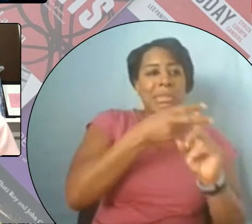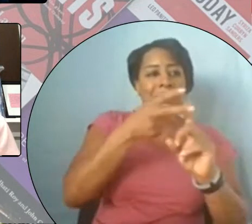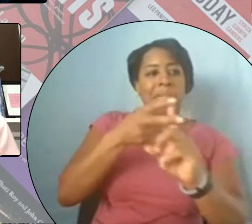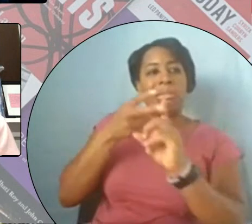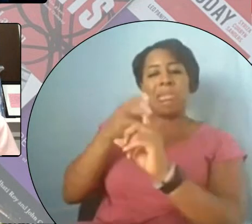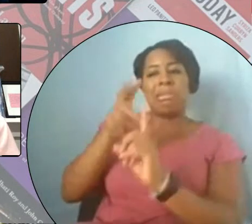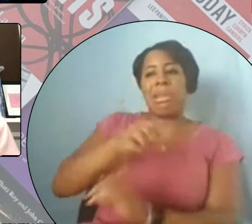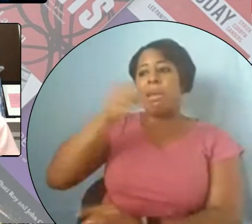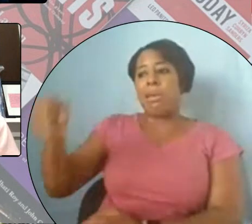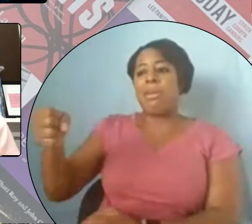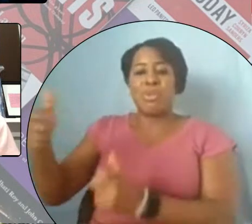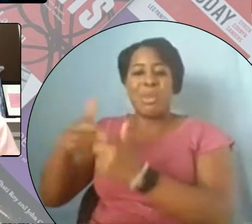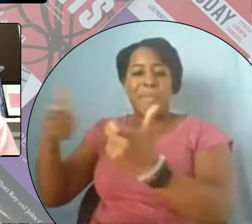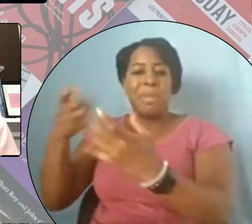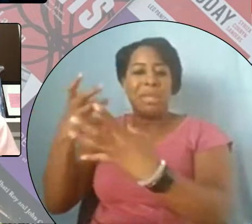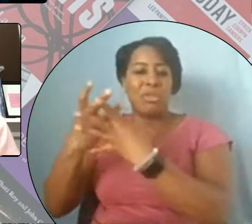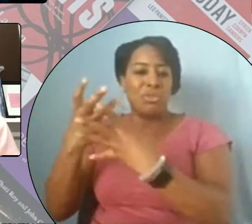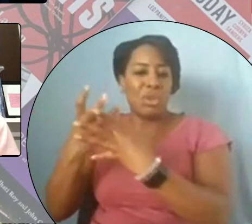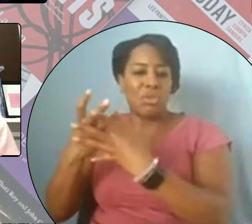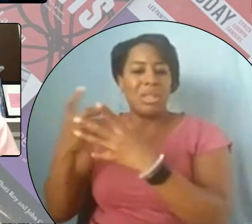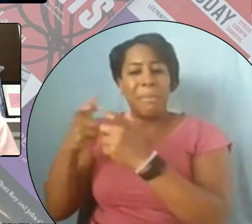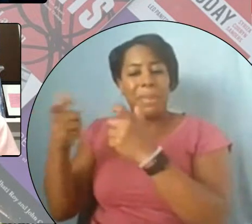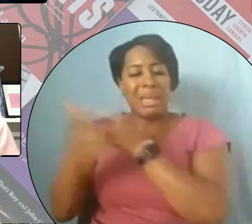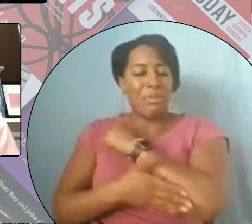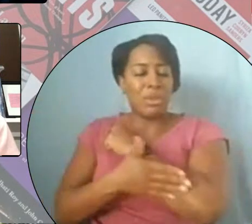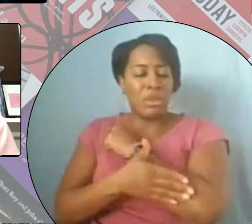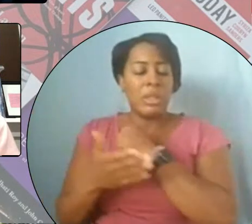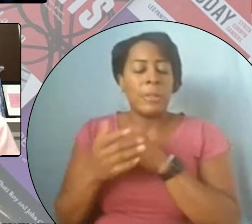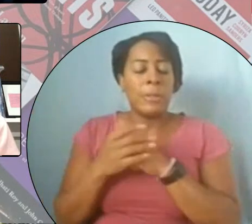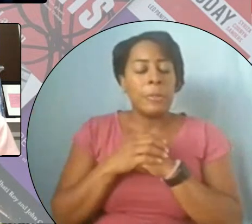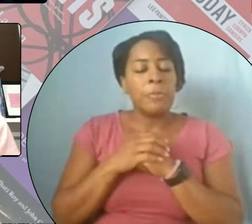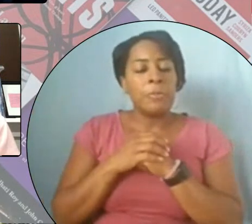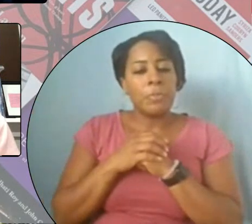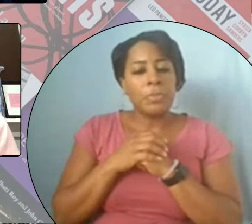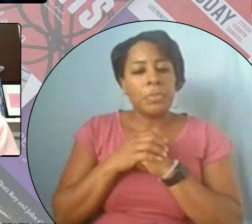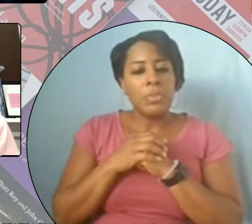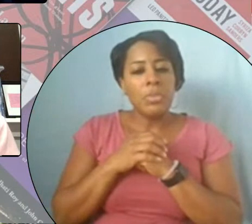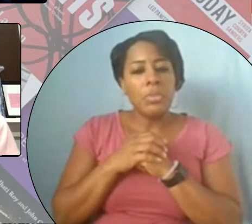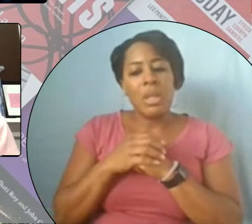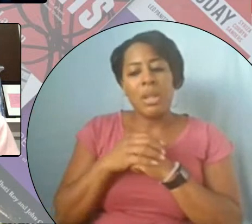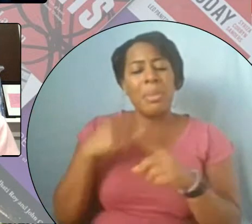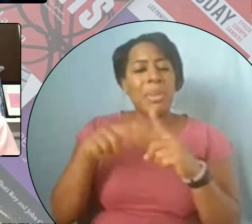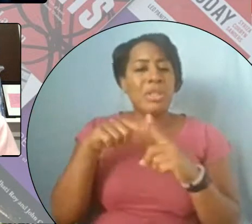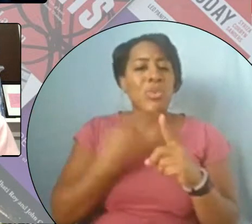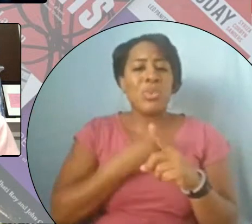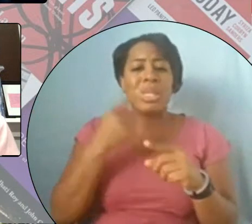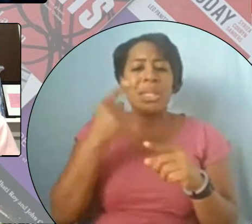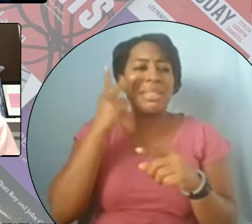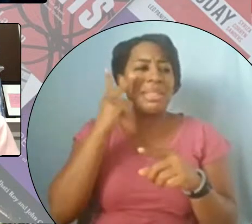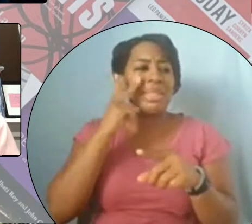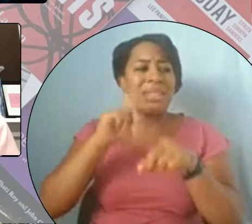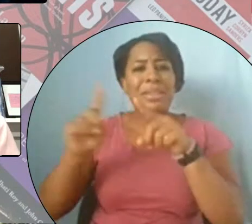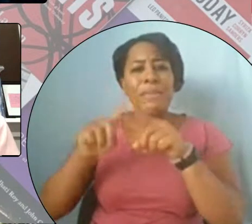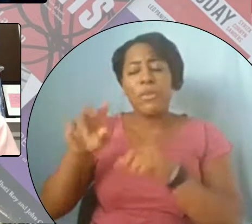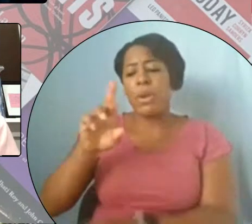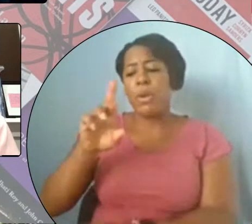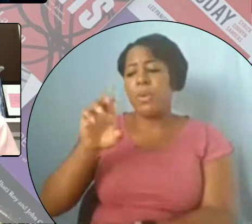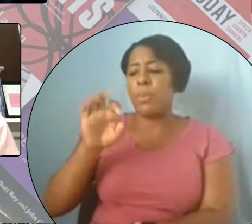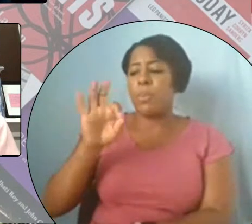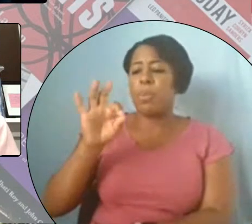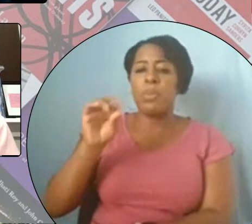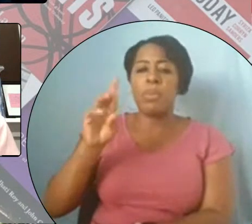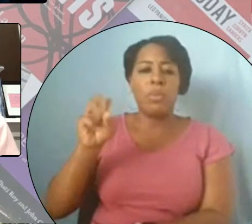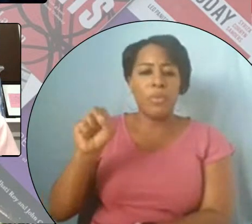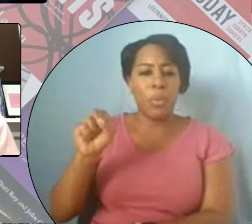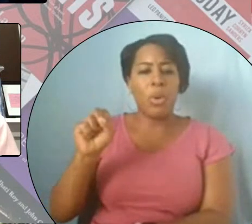in this fight. As well as, the various kinds of reforms that we see, the reformed jails that we saw over the last 10